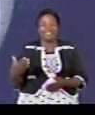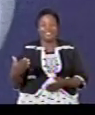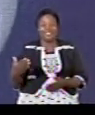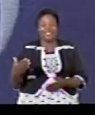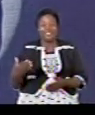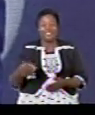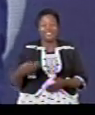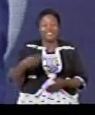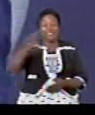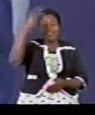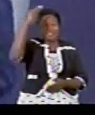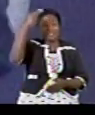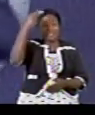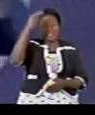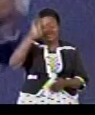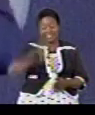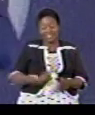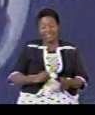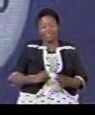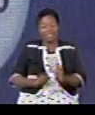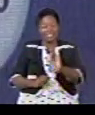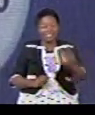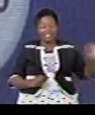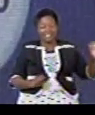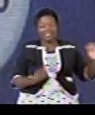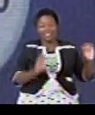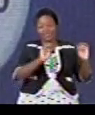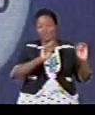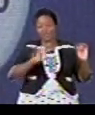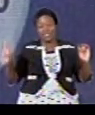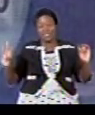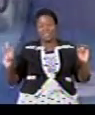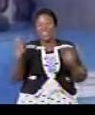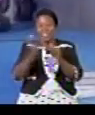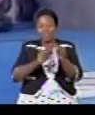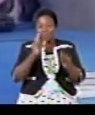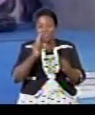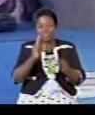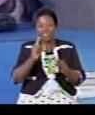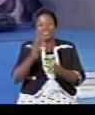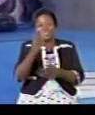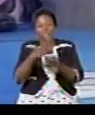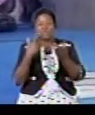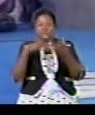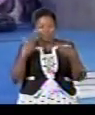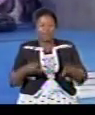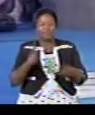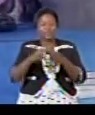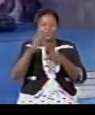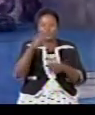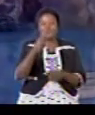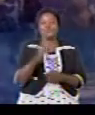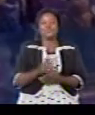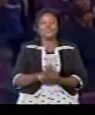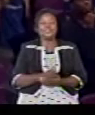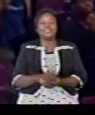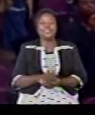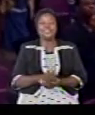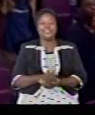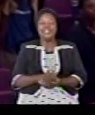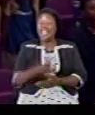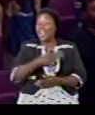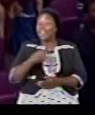North, south, east, west, everyone, something will happen to you. And